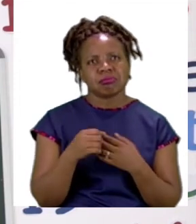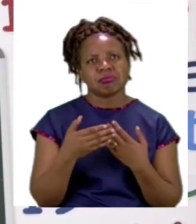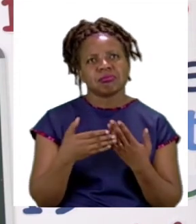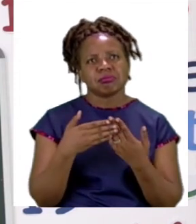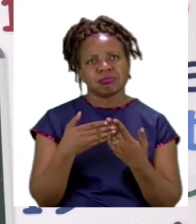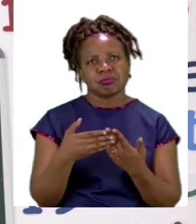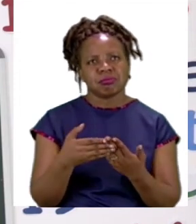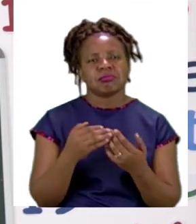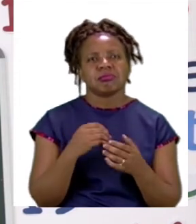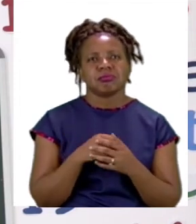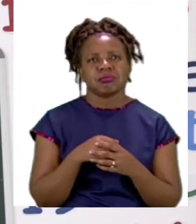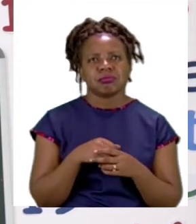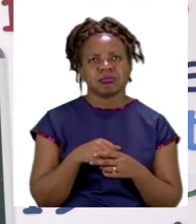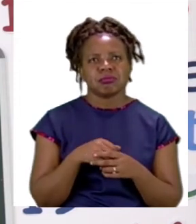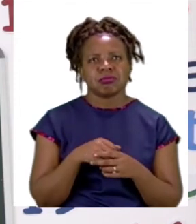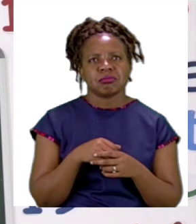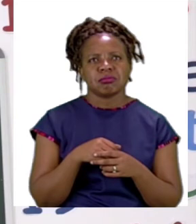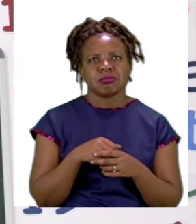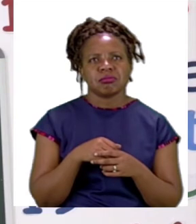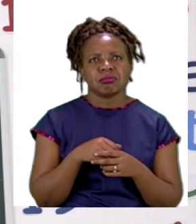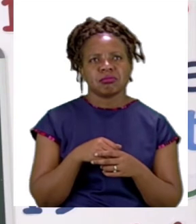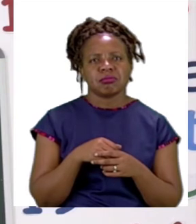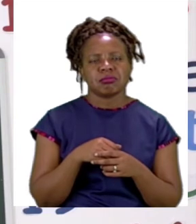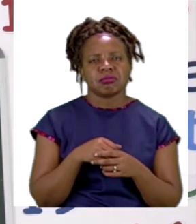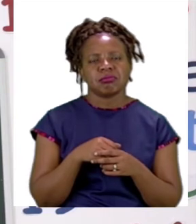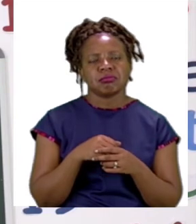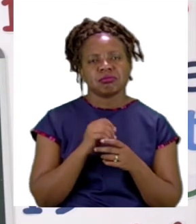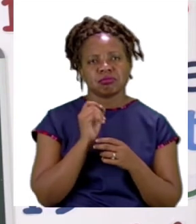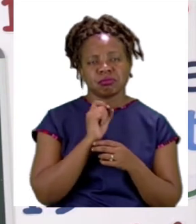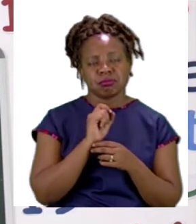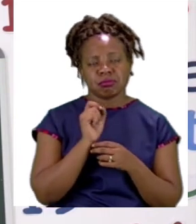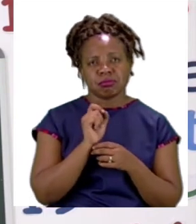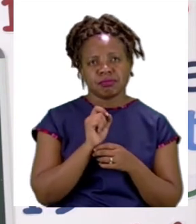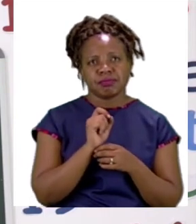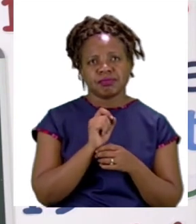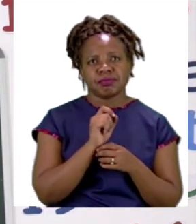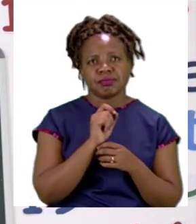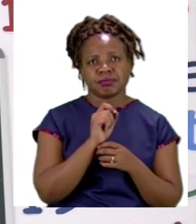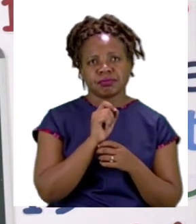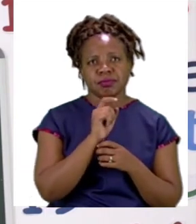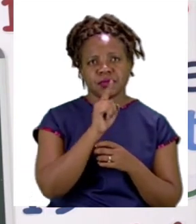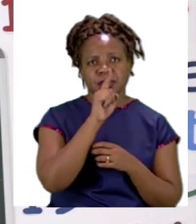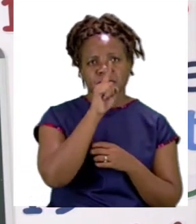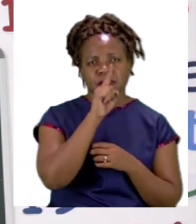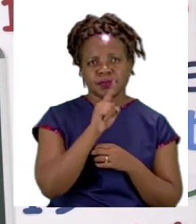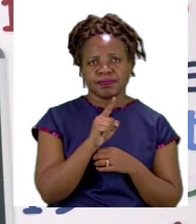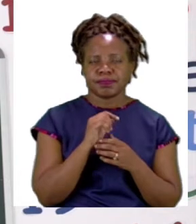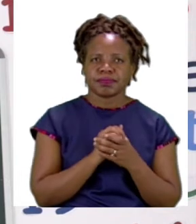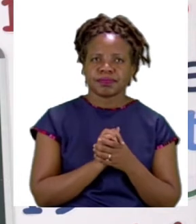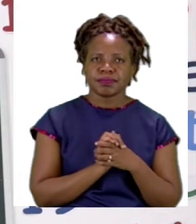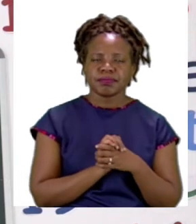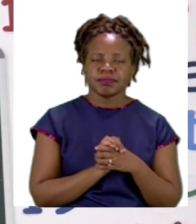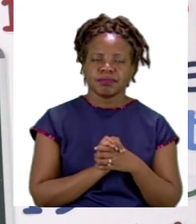And he will put a line to say that he has given 10. Now we put